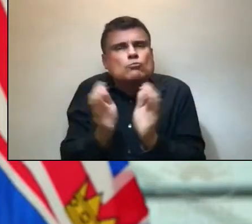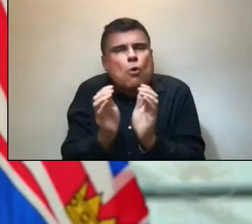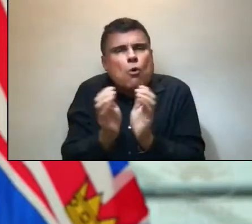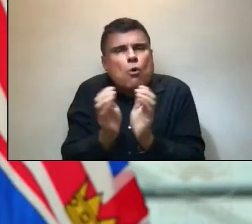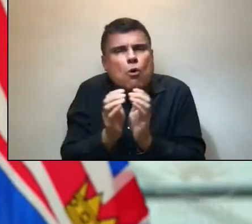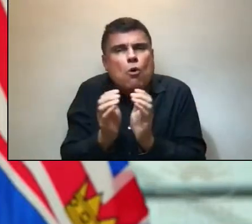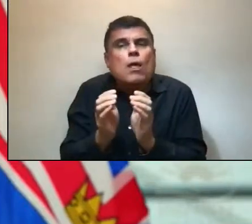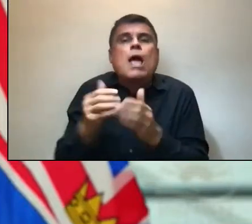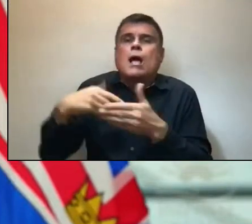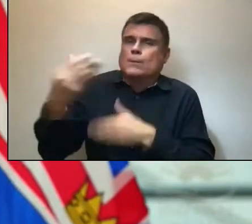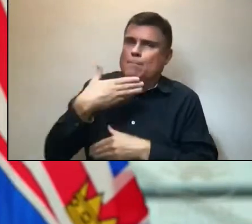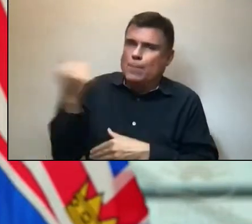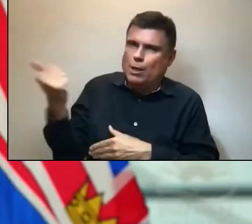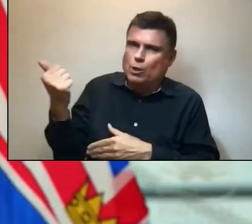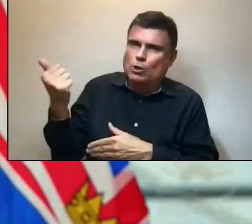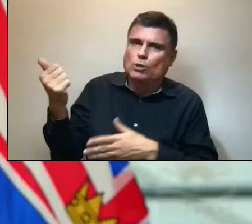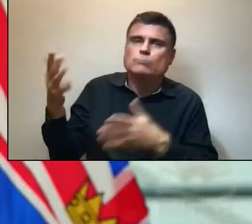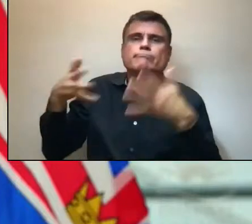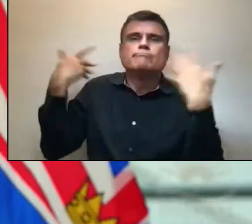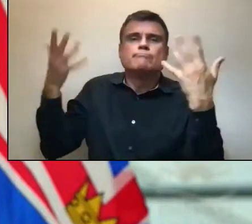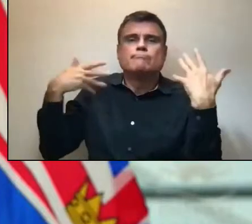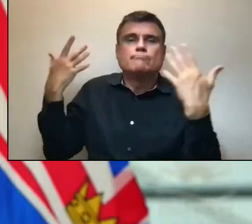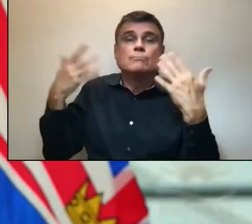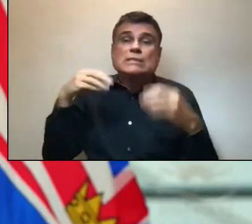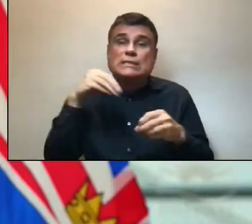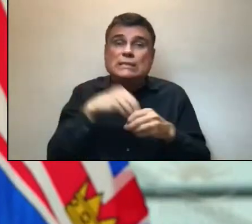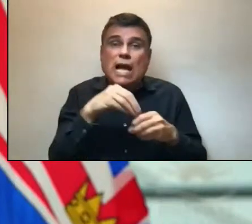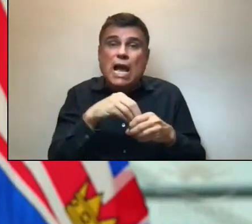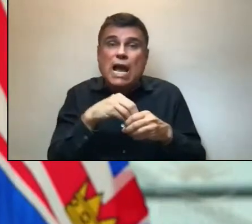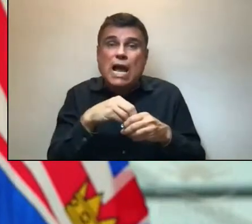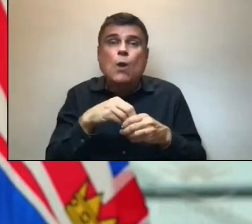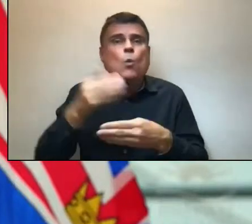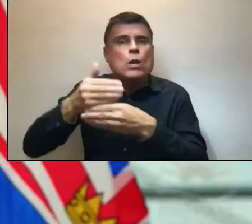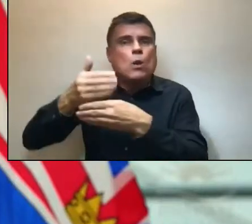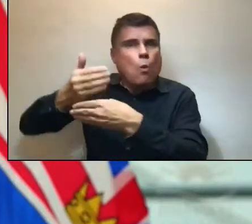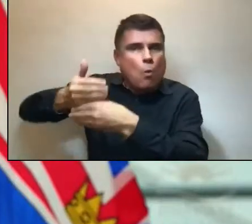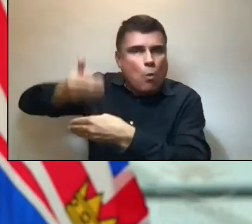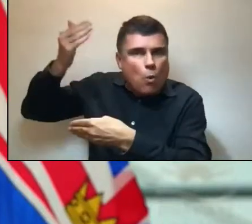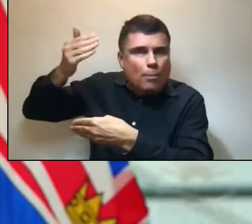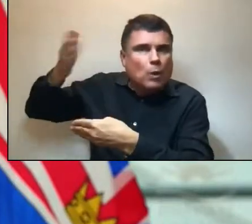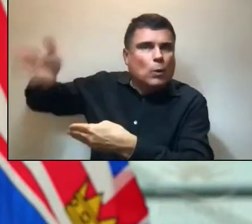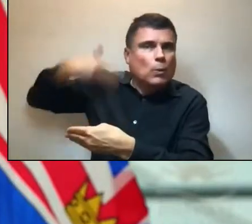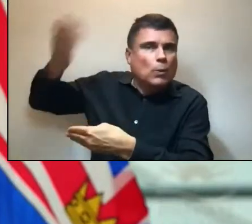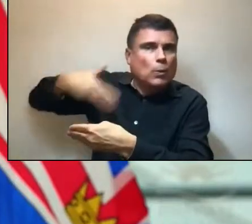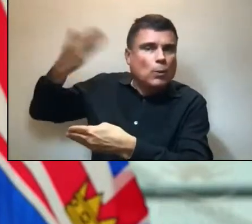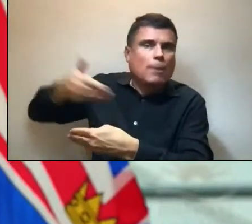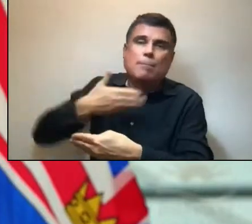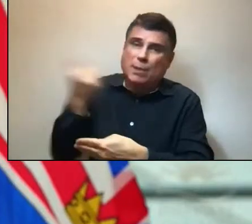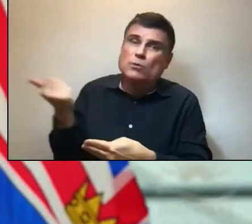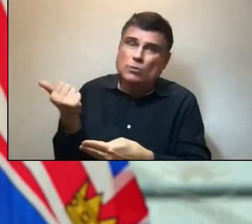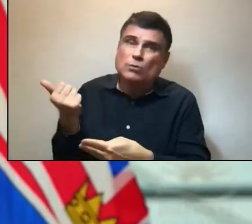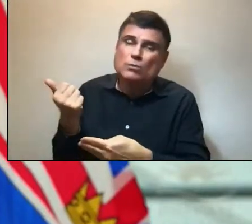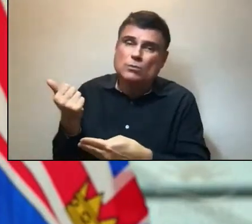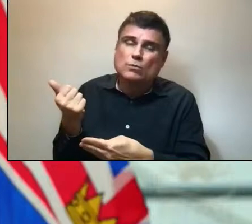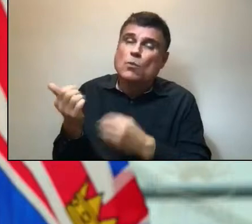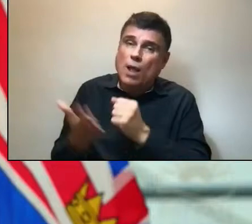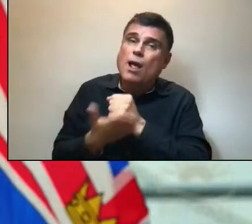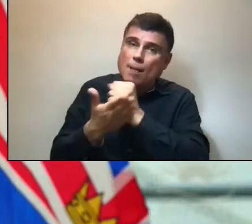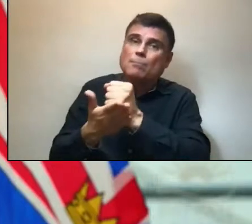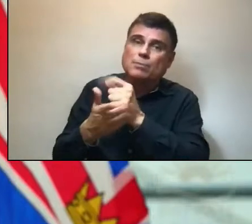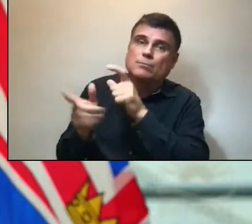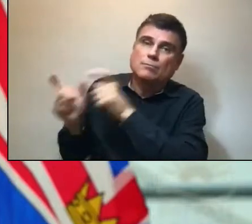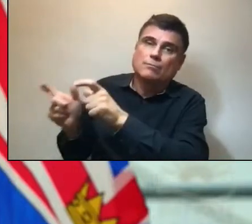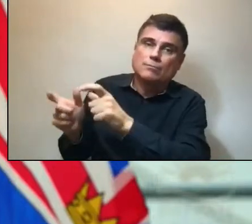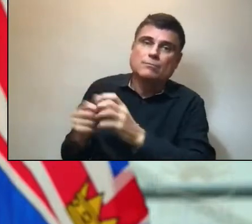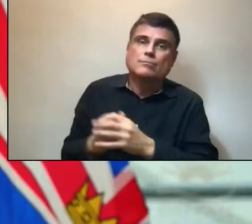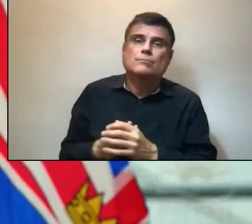ventilation in our homes, opening windows makes a difference. We want to ensure that this time of the year is a joyous time of the year.